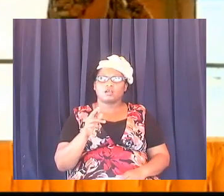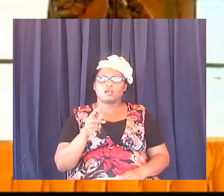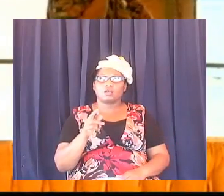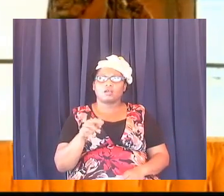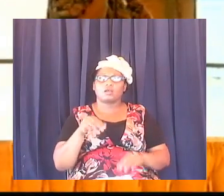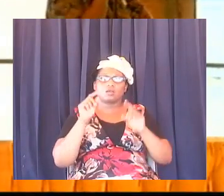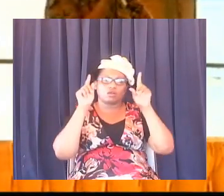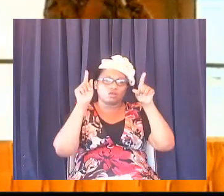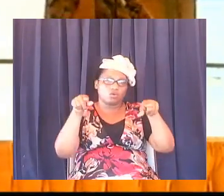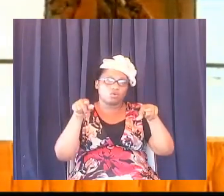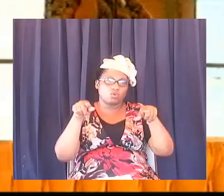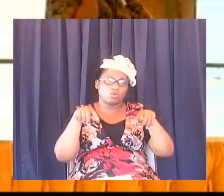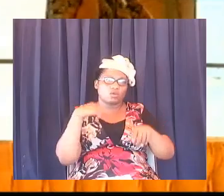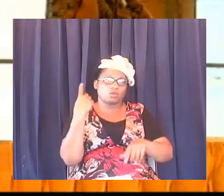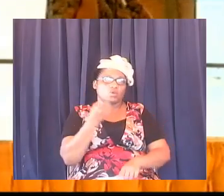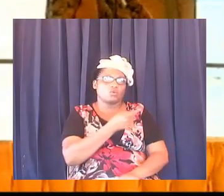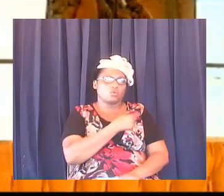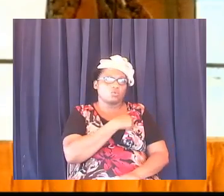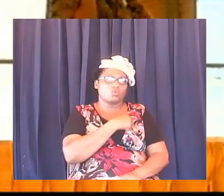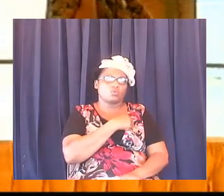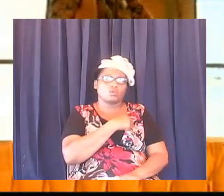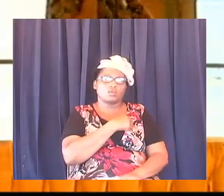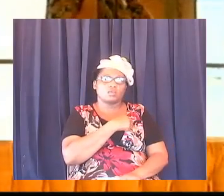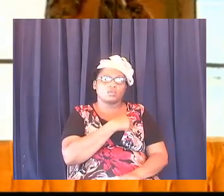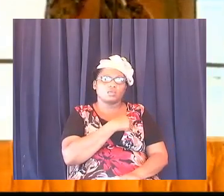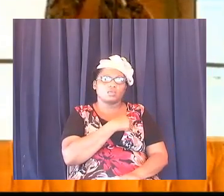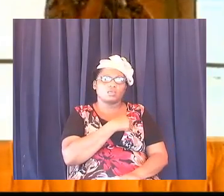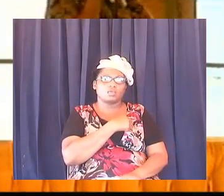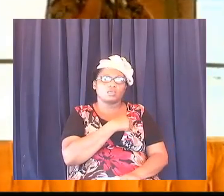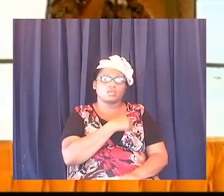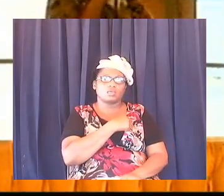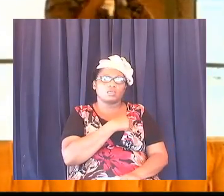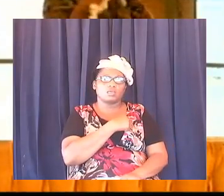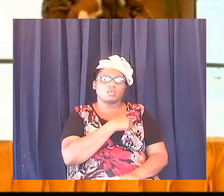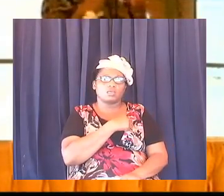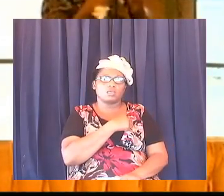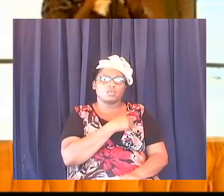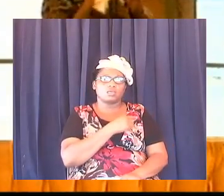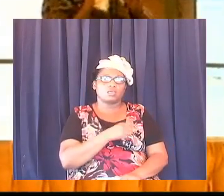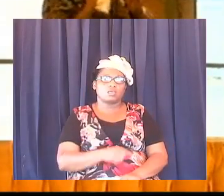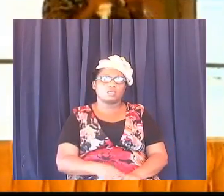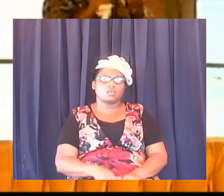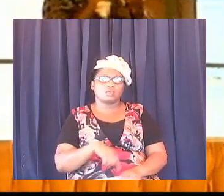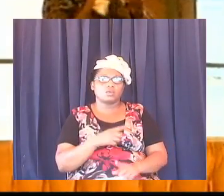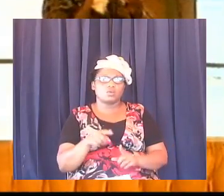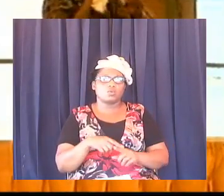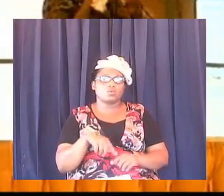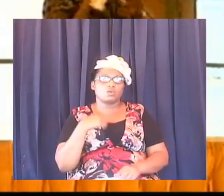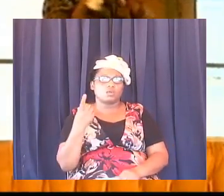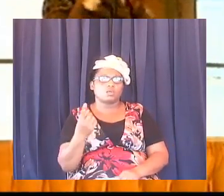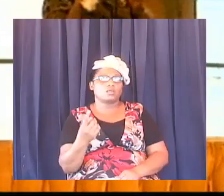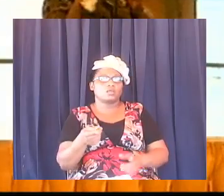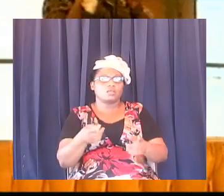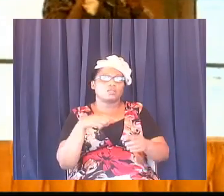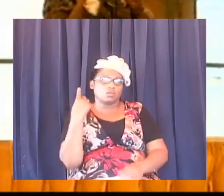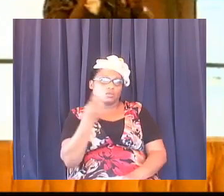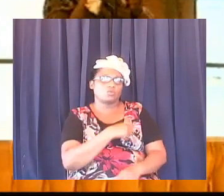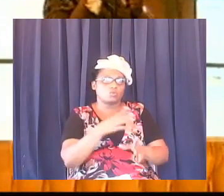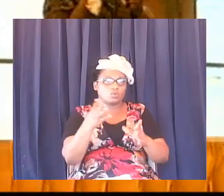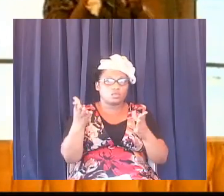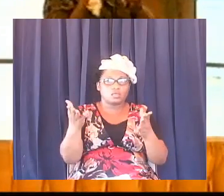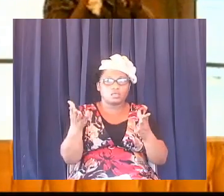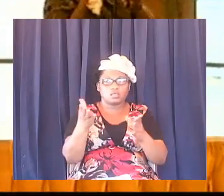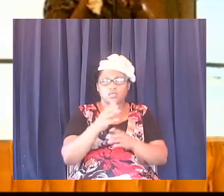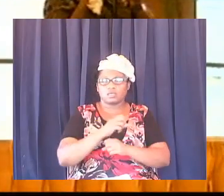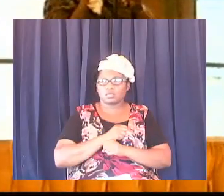we normally, when we got those, I believe we just pulled from the resources that we had, that we got from our tithes and